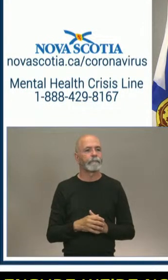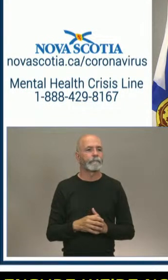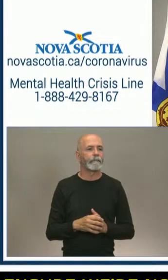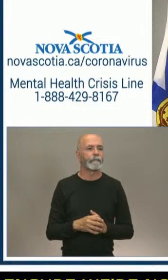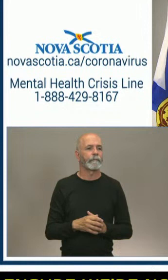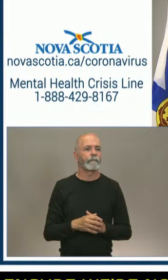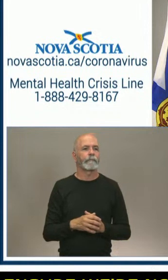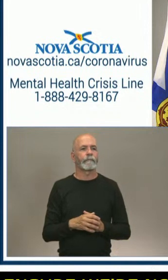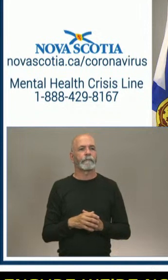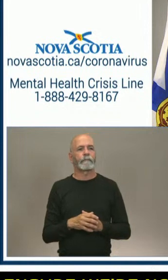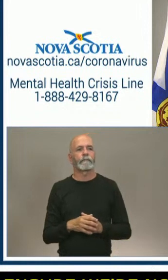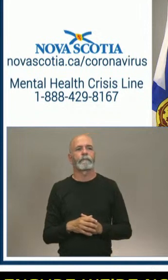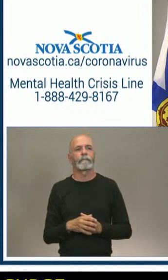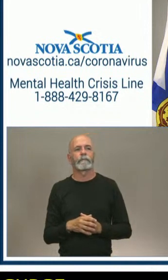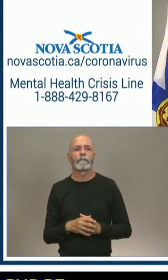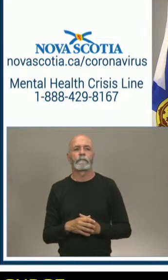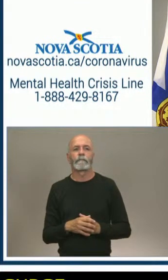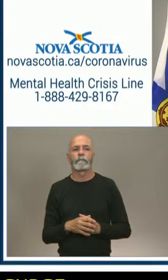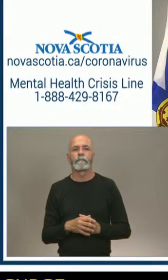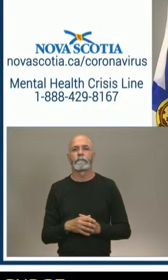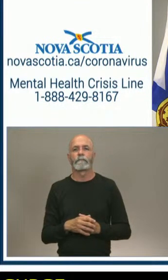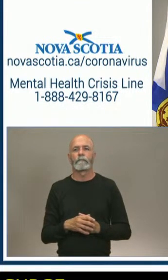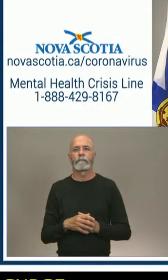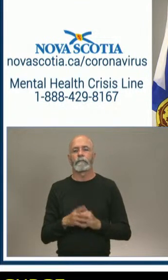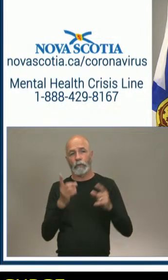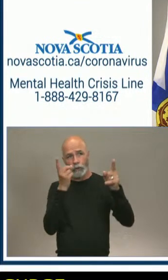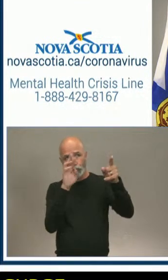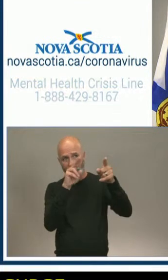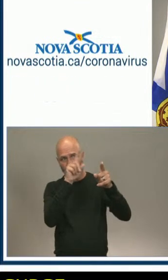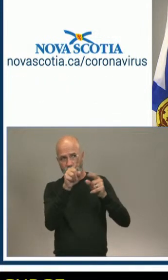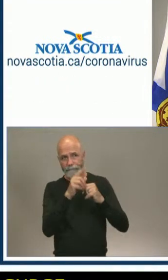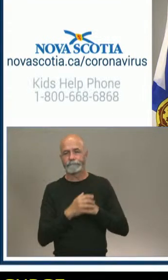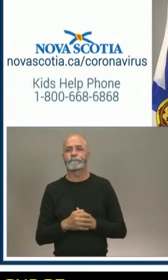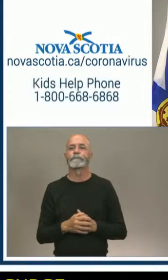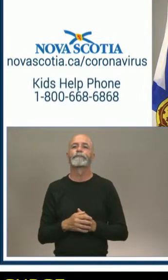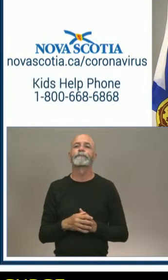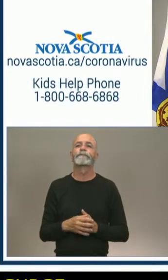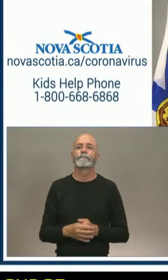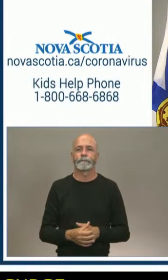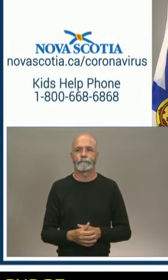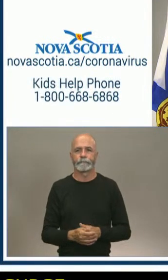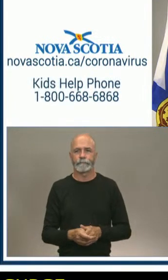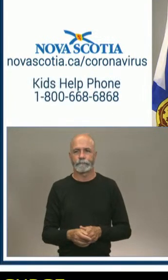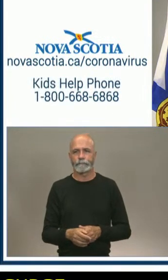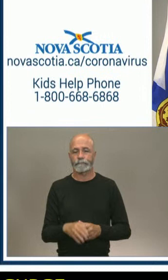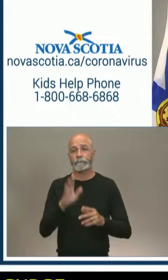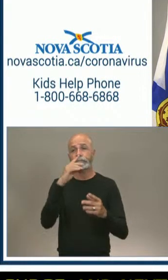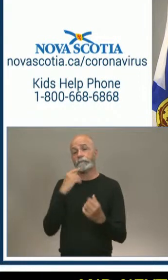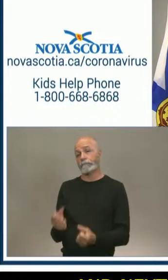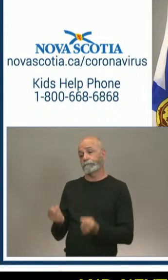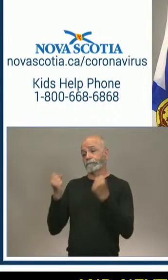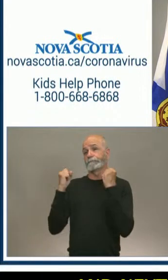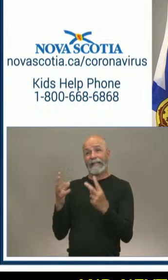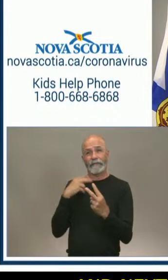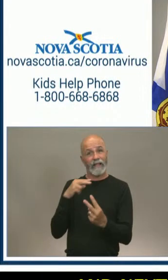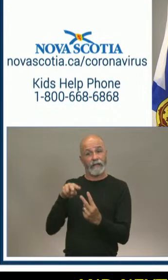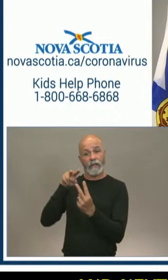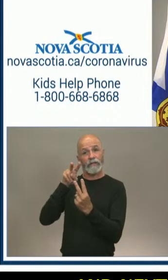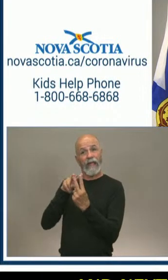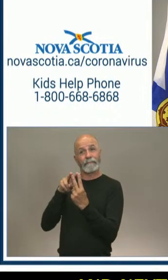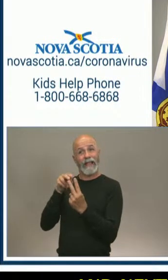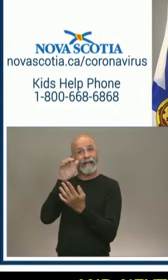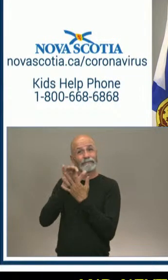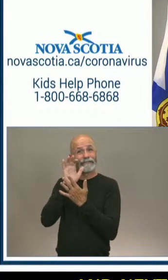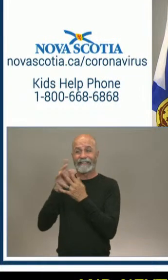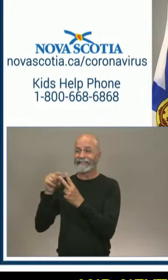Hi, thank you. This question's for Dr. Strang. Many couples have weddings on hold for a second year in a row. What's